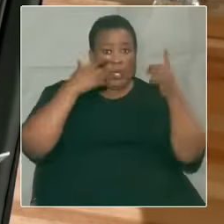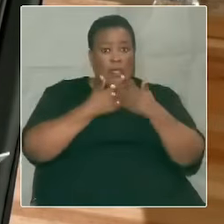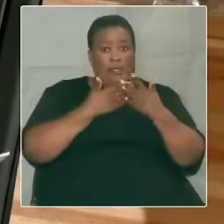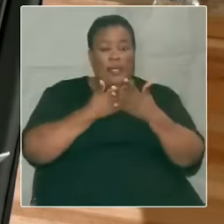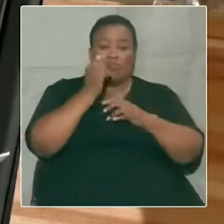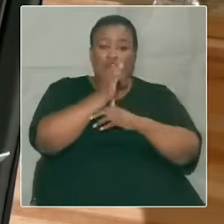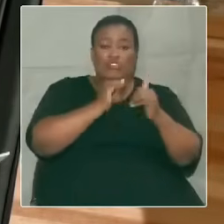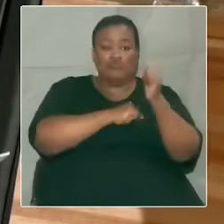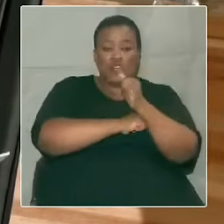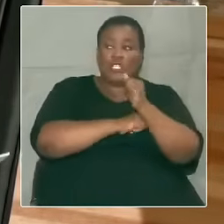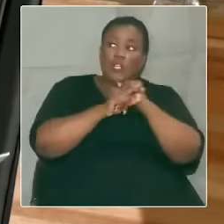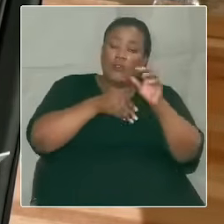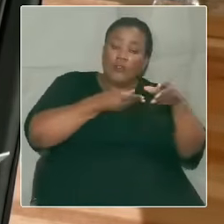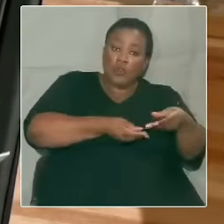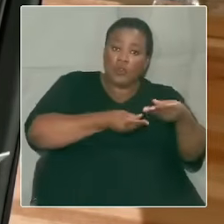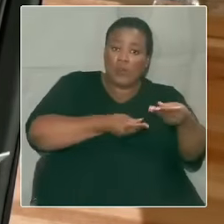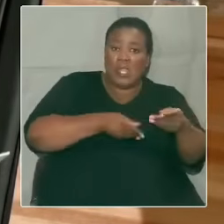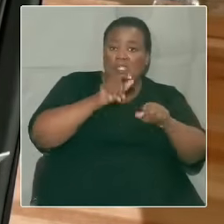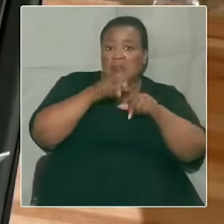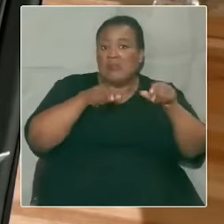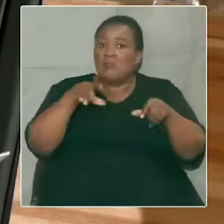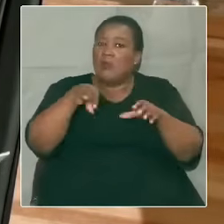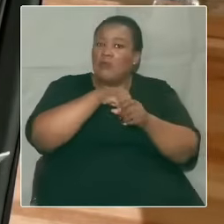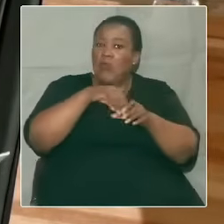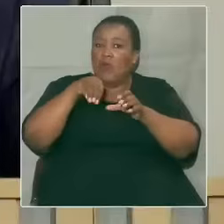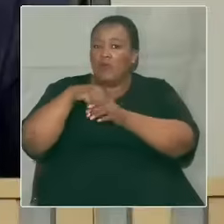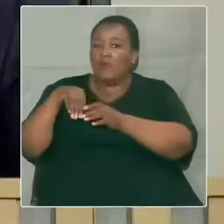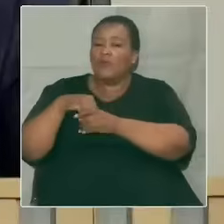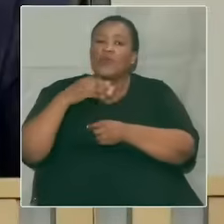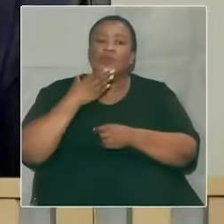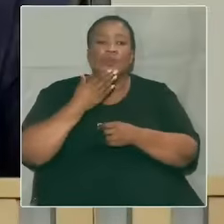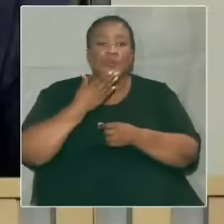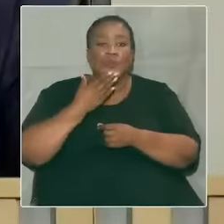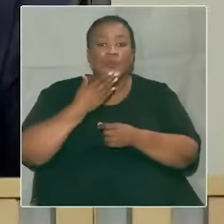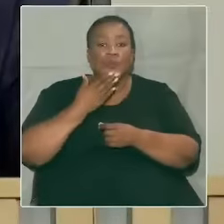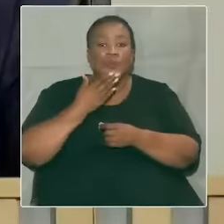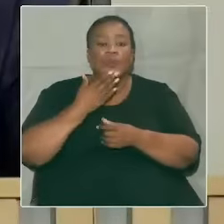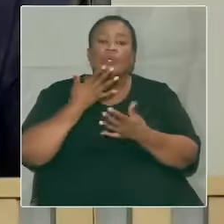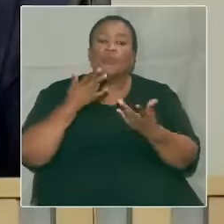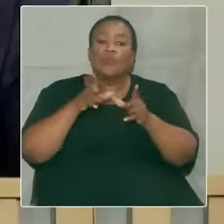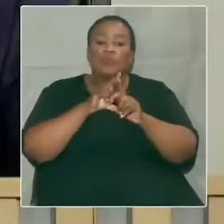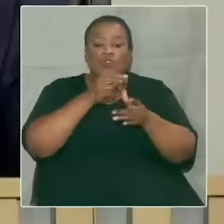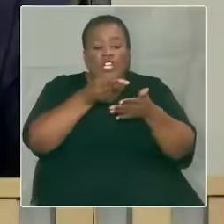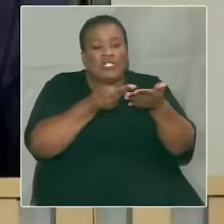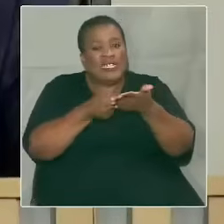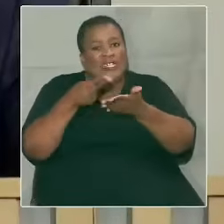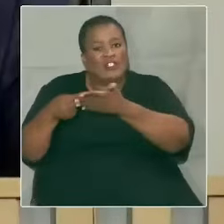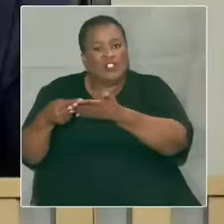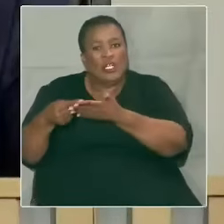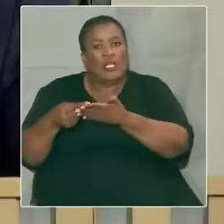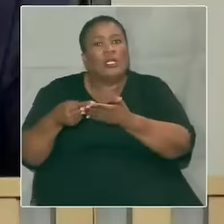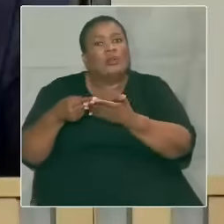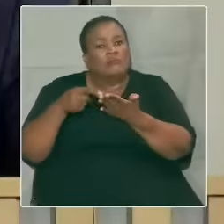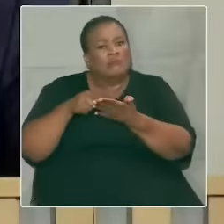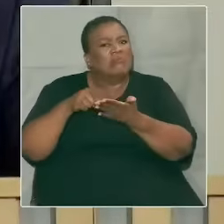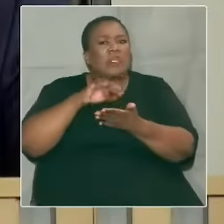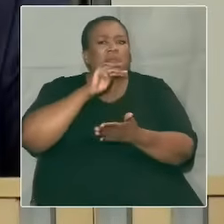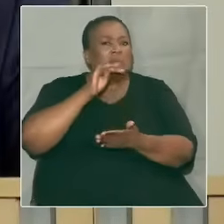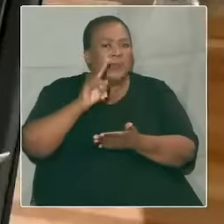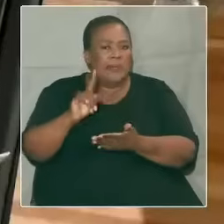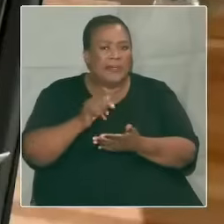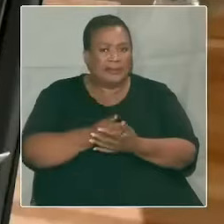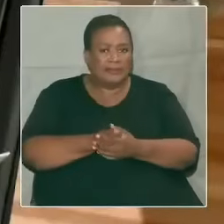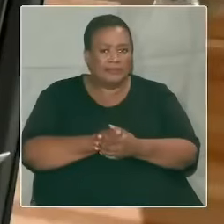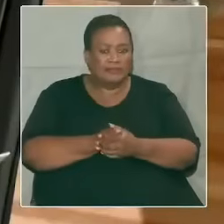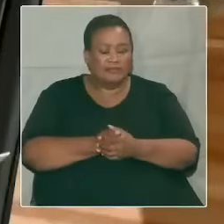gets involved, and the signatures and what they signify. Then if I can ask you to...